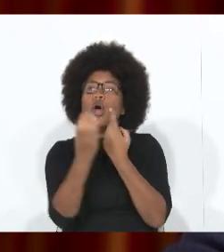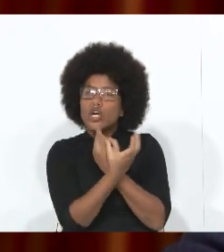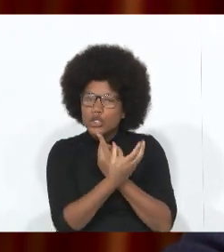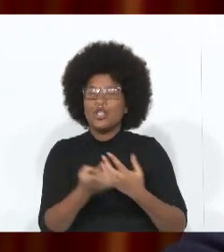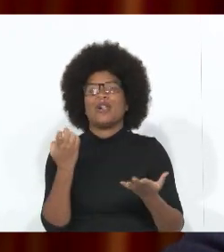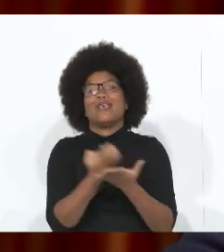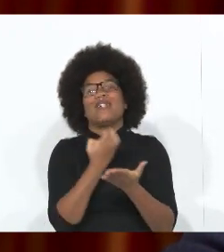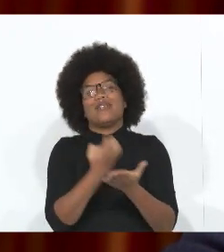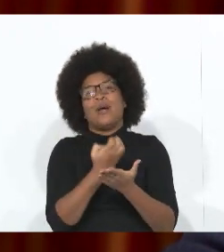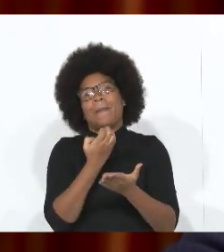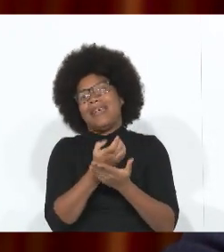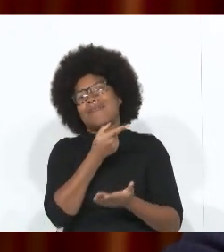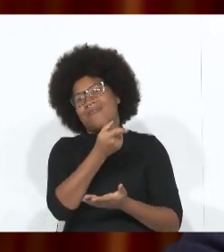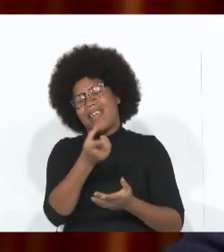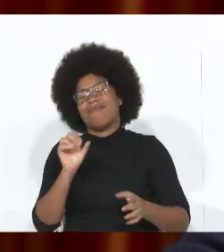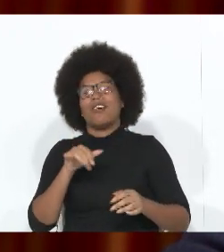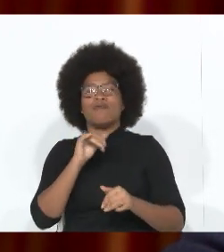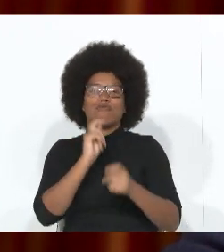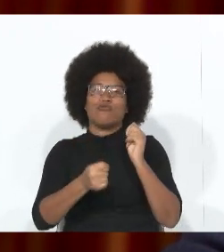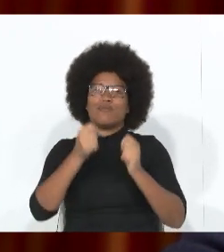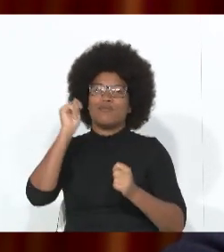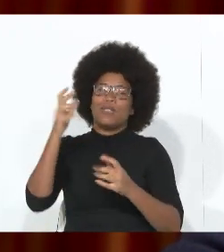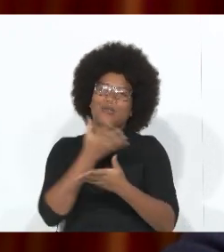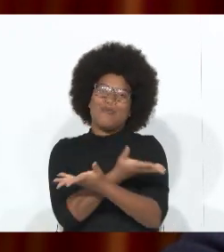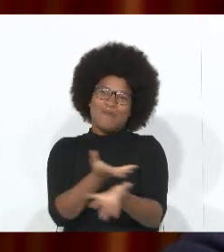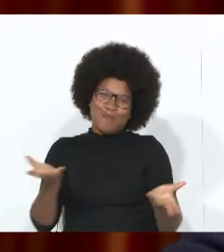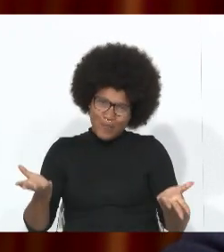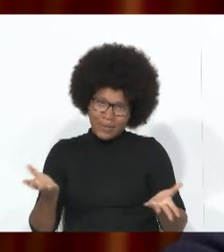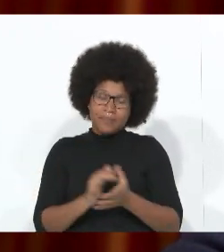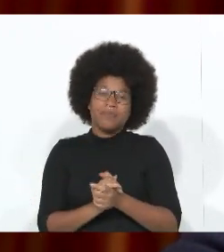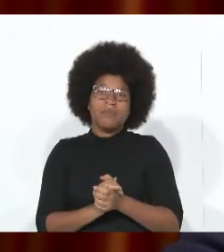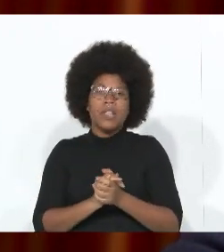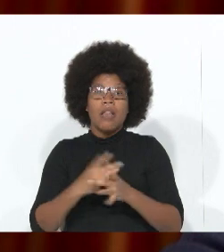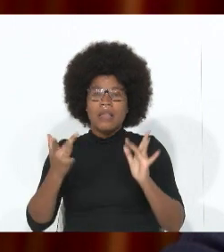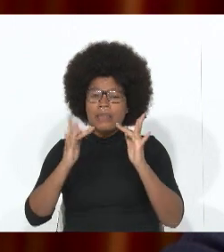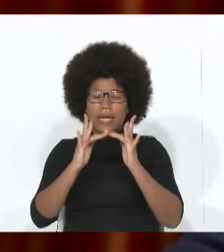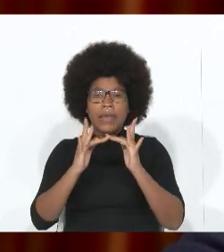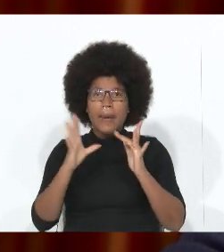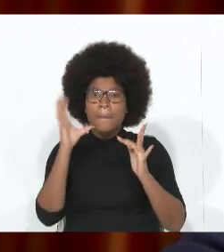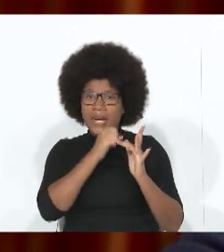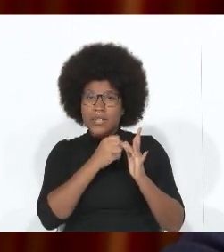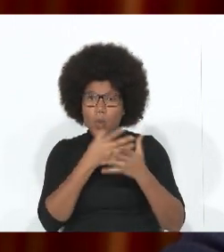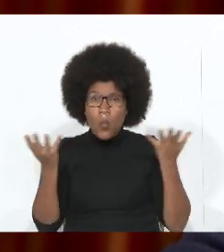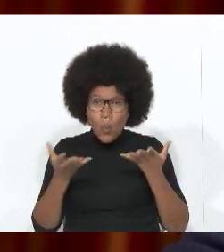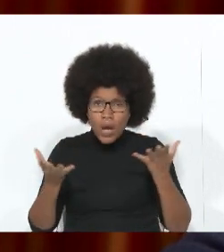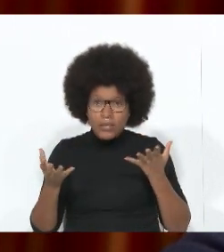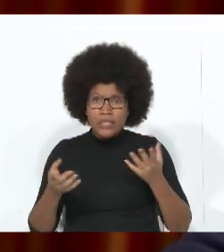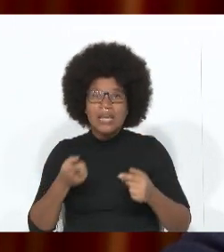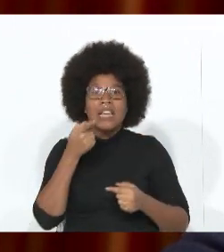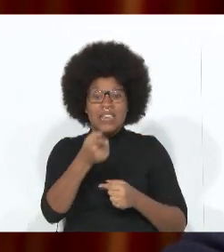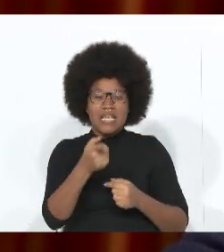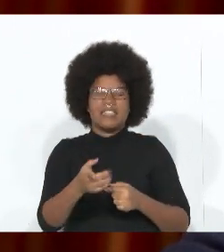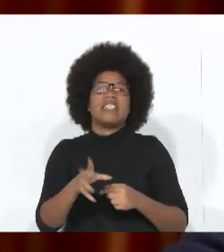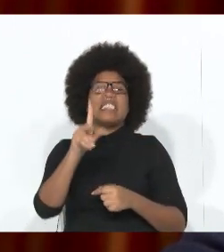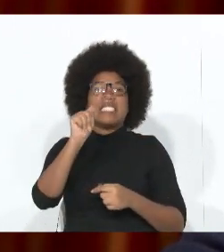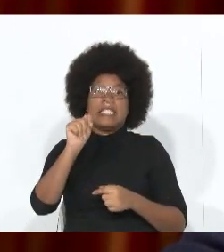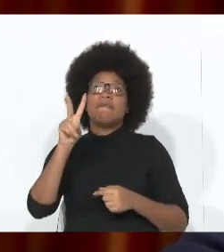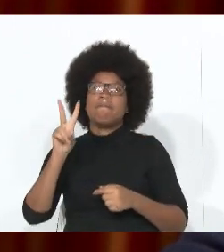economic well-being of the society. The gap to be filled is the made-for-television